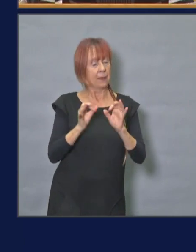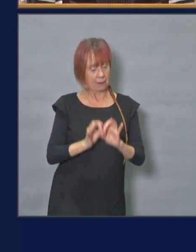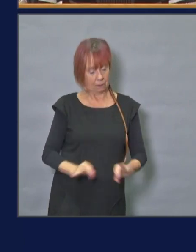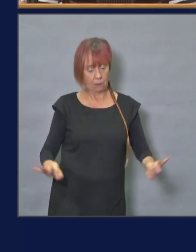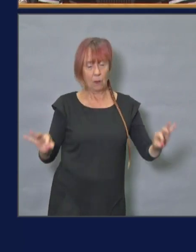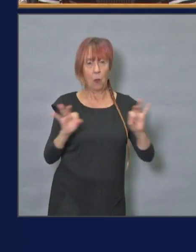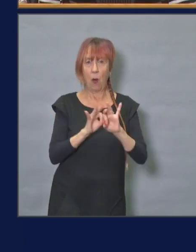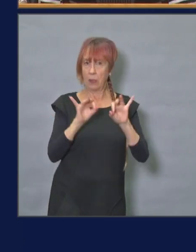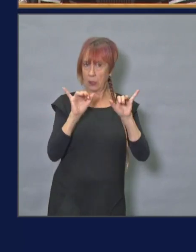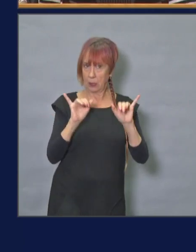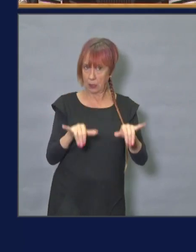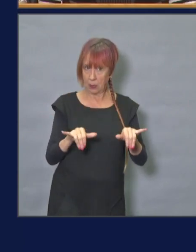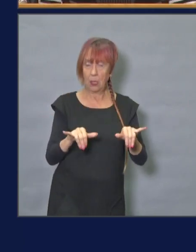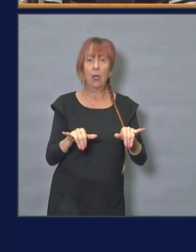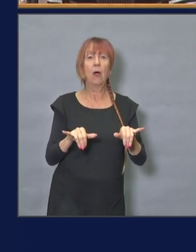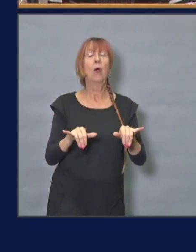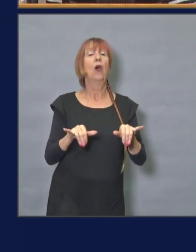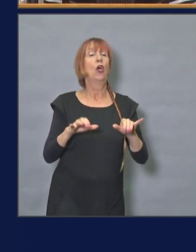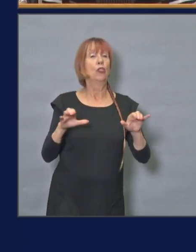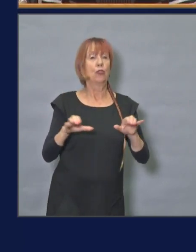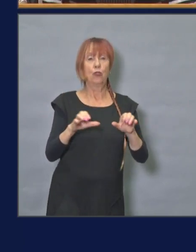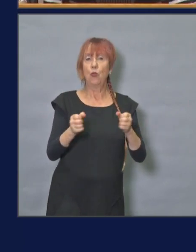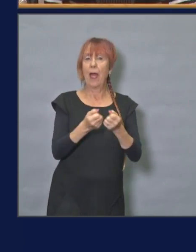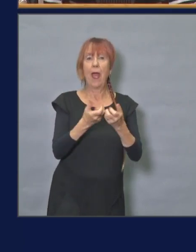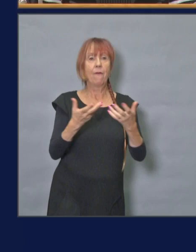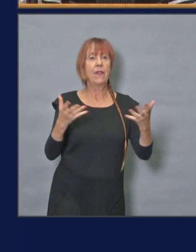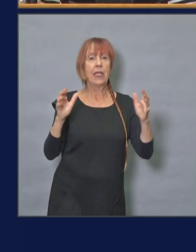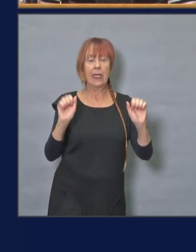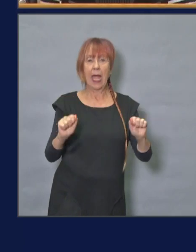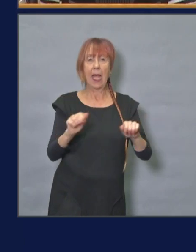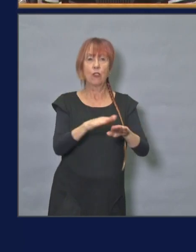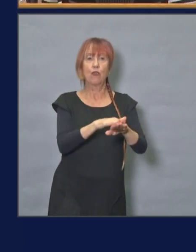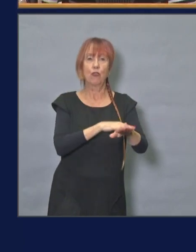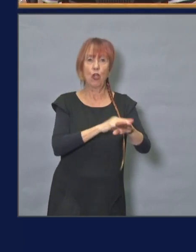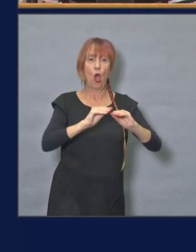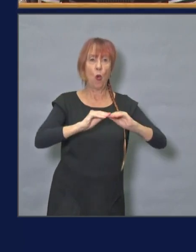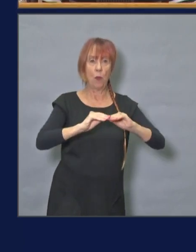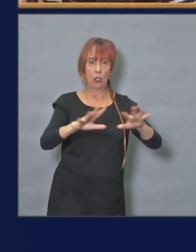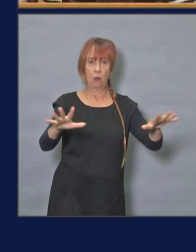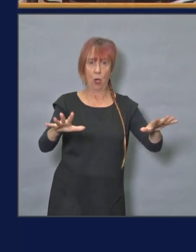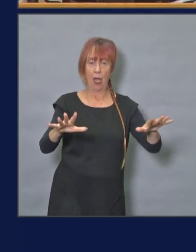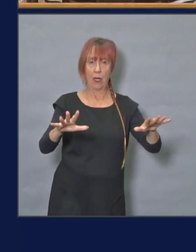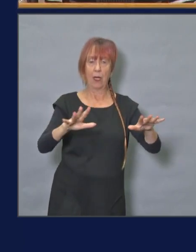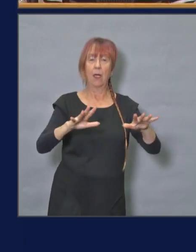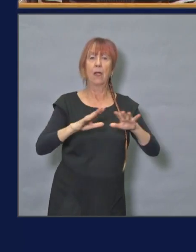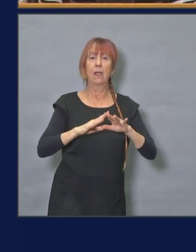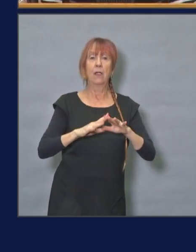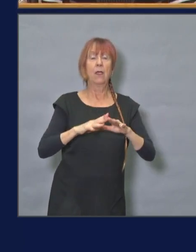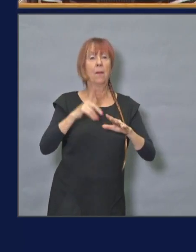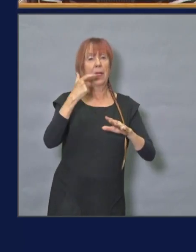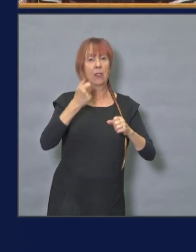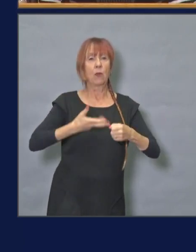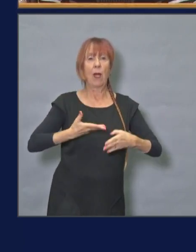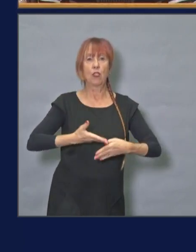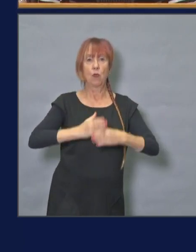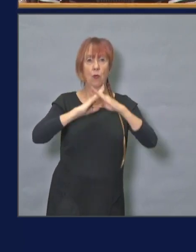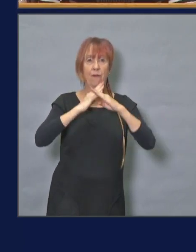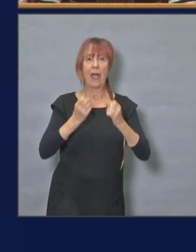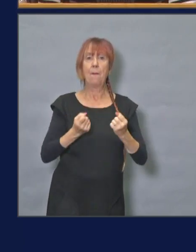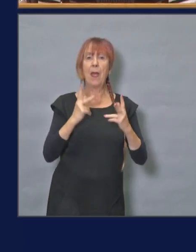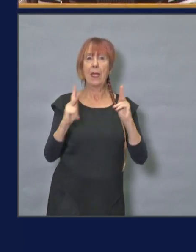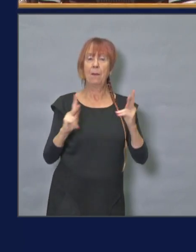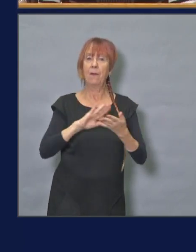do everything we can to slow the spread of the virus. This prevents many more people from becoming seriously